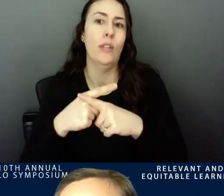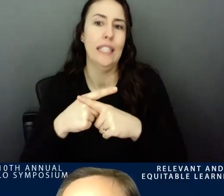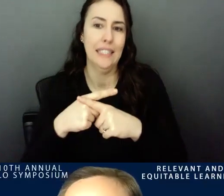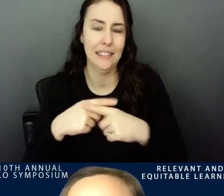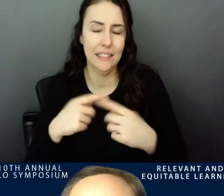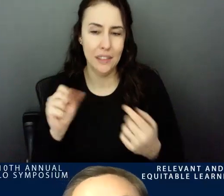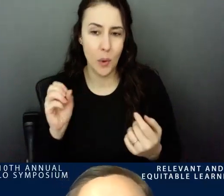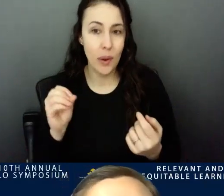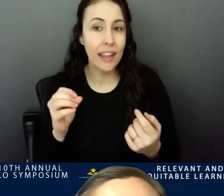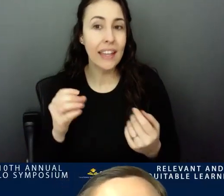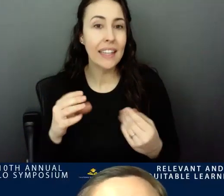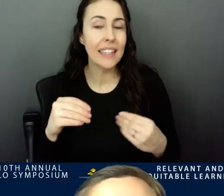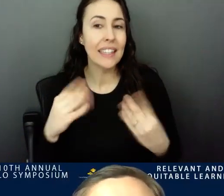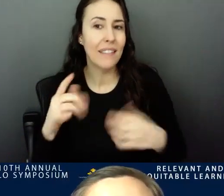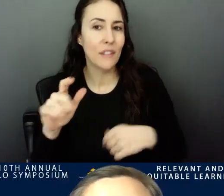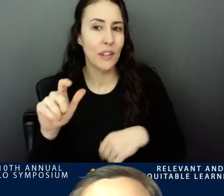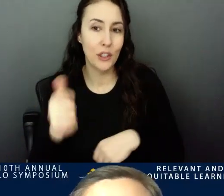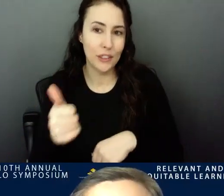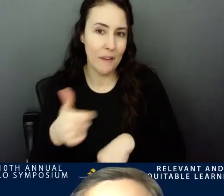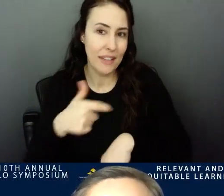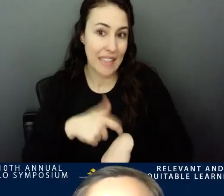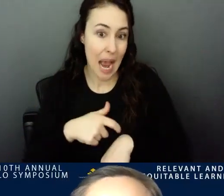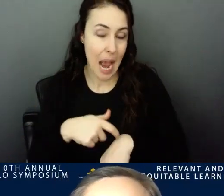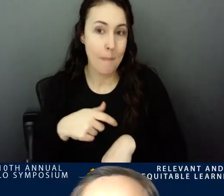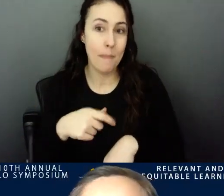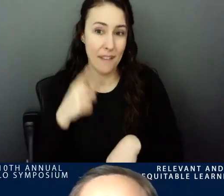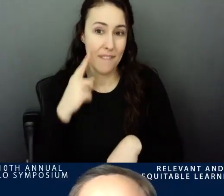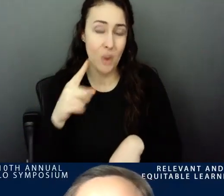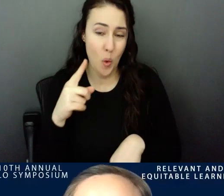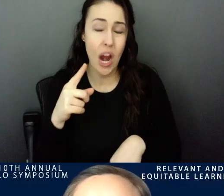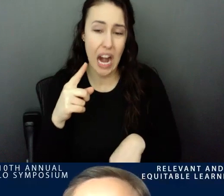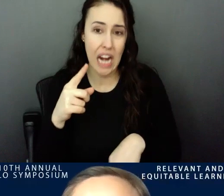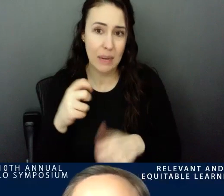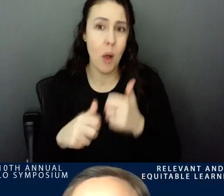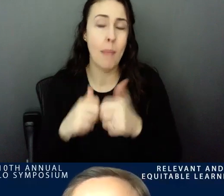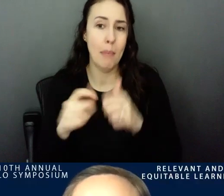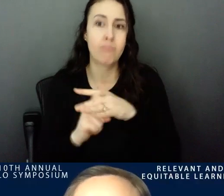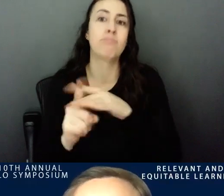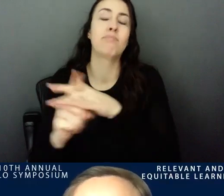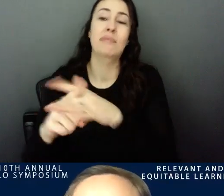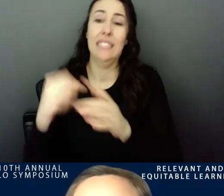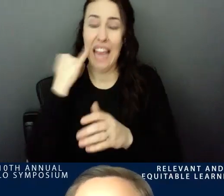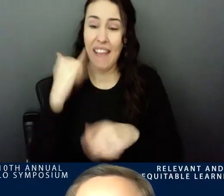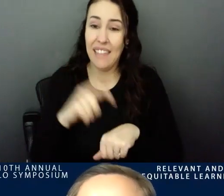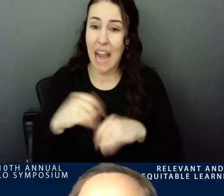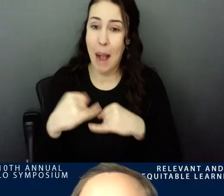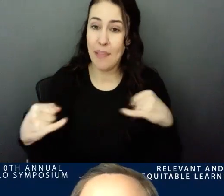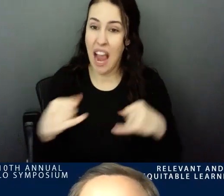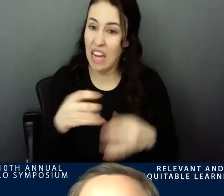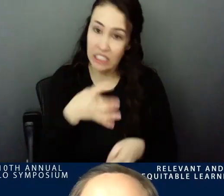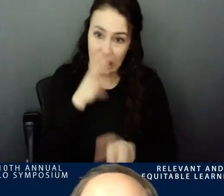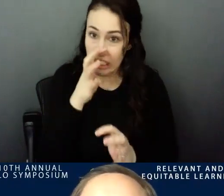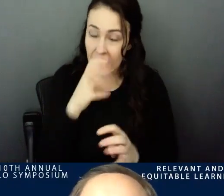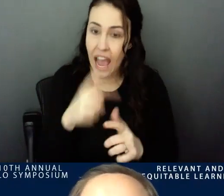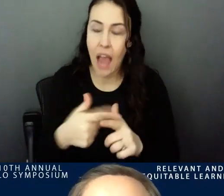time for unforeseen difficulties, because you could have a really tight timeline. And if one thing, you know, if one meeting is canceled,